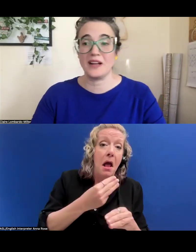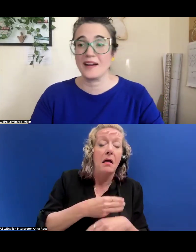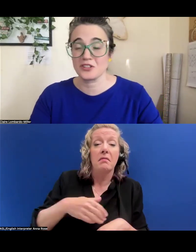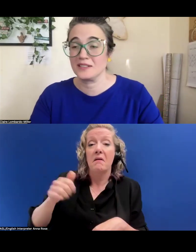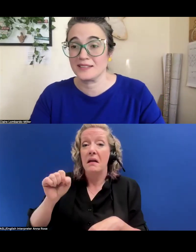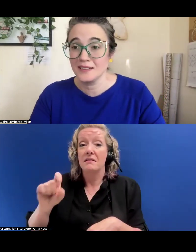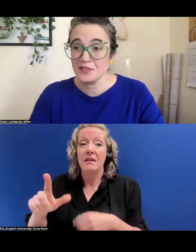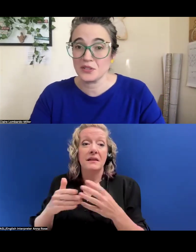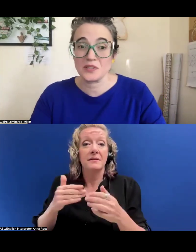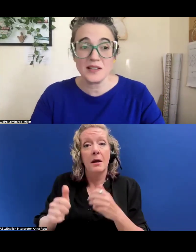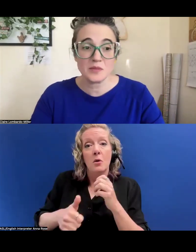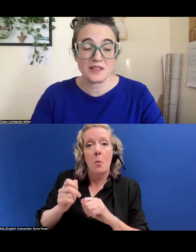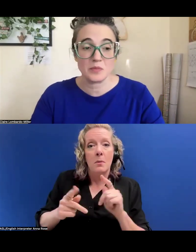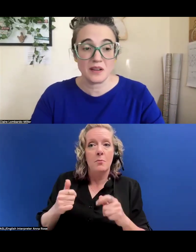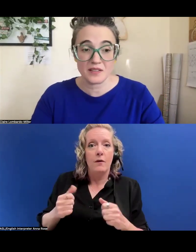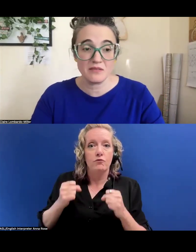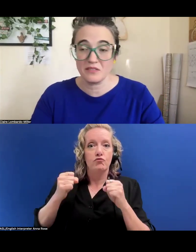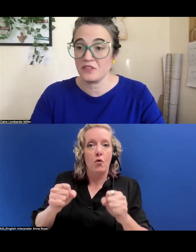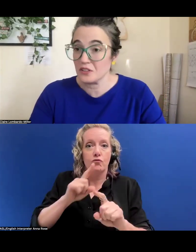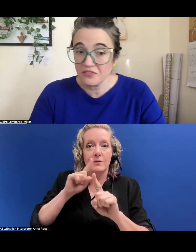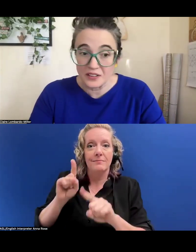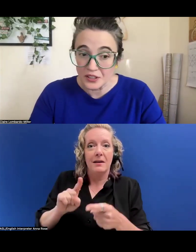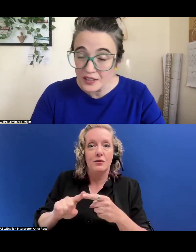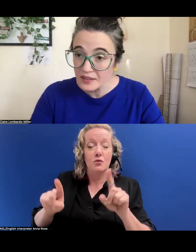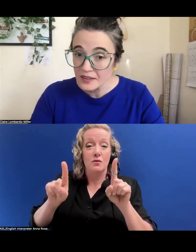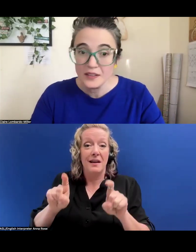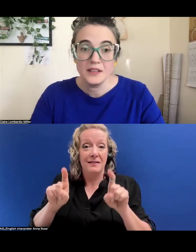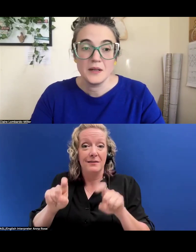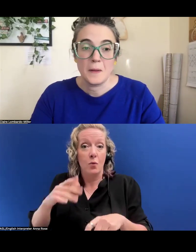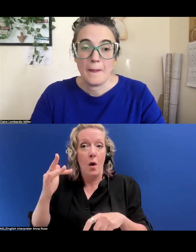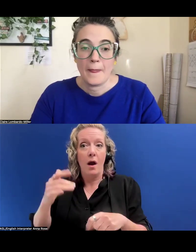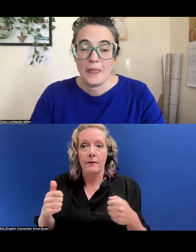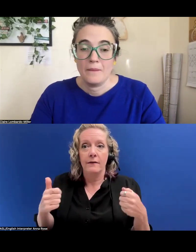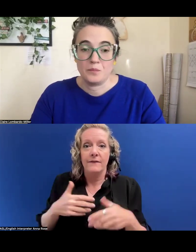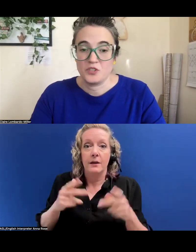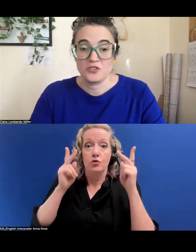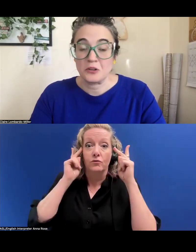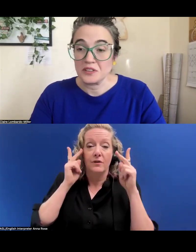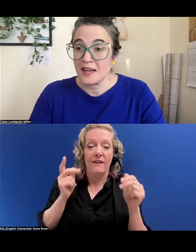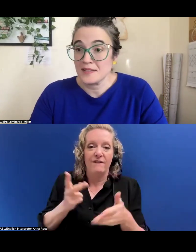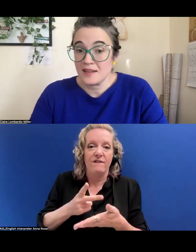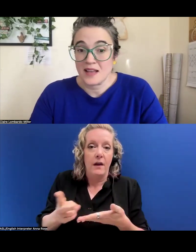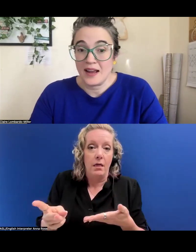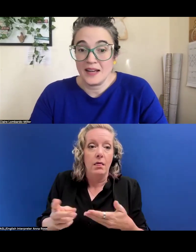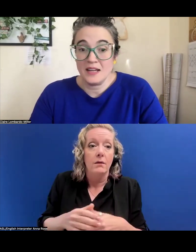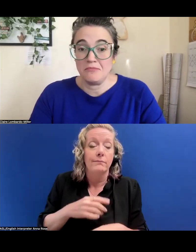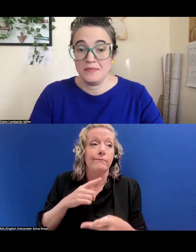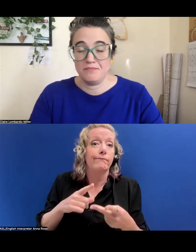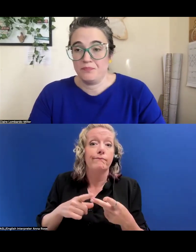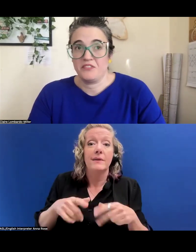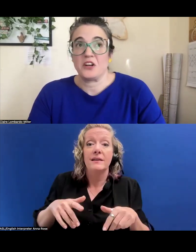visceral reactions to assessments because of a fear of failure, just general test